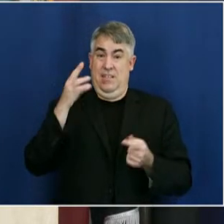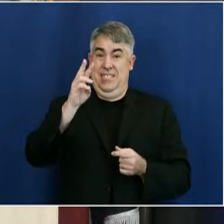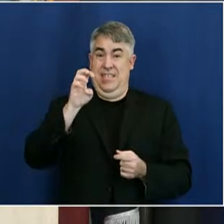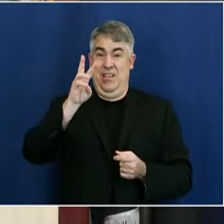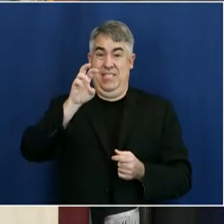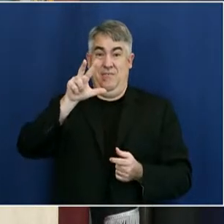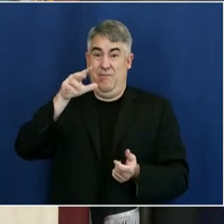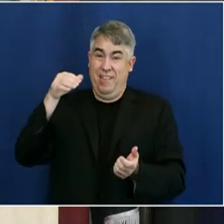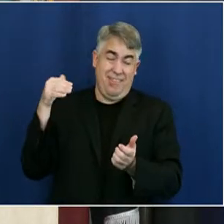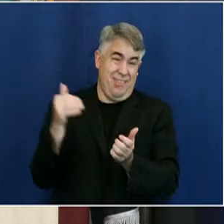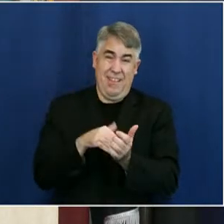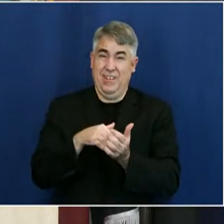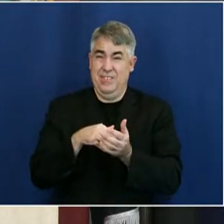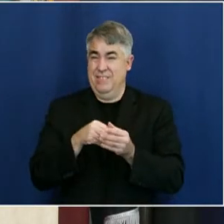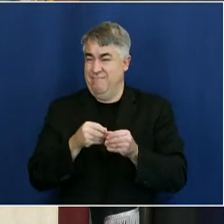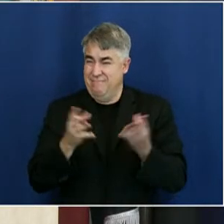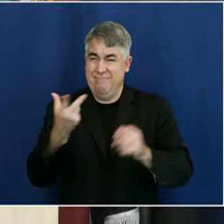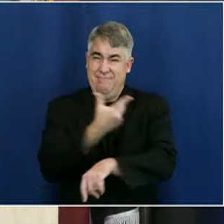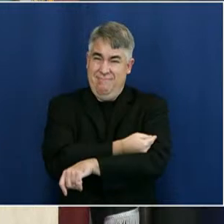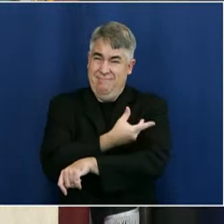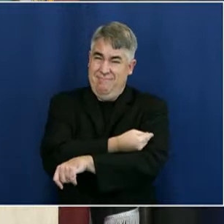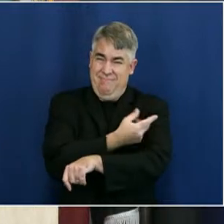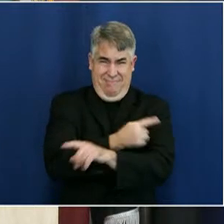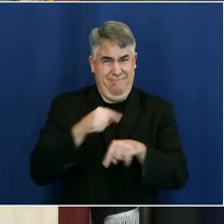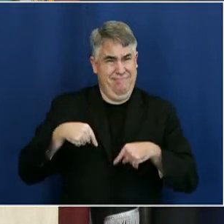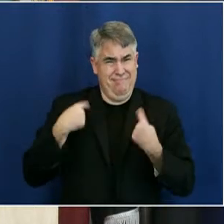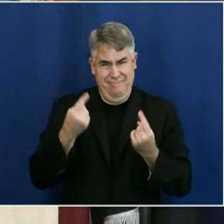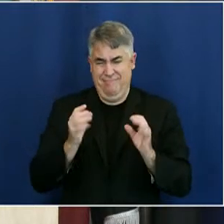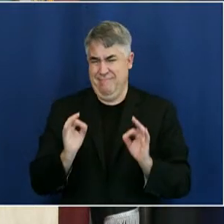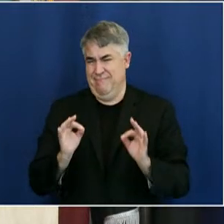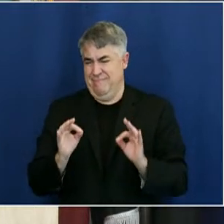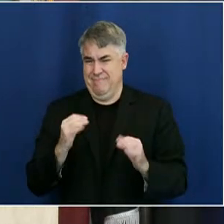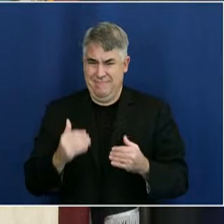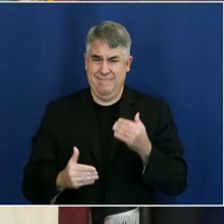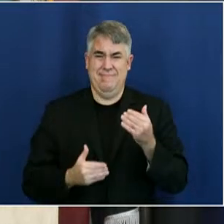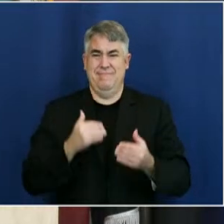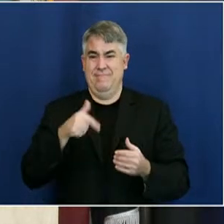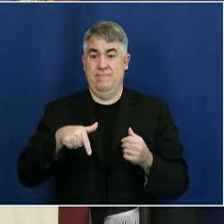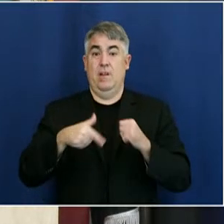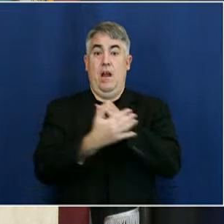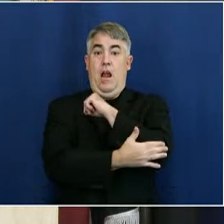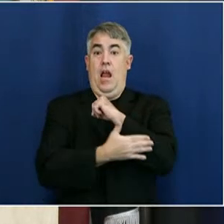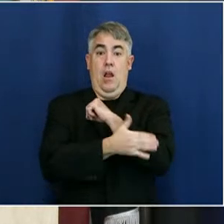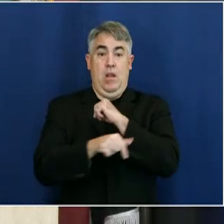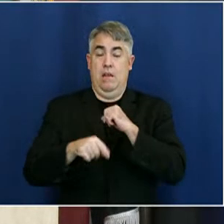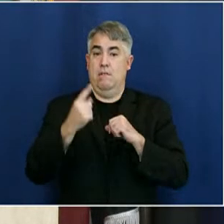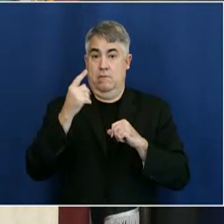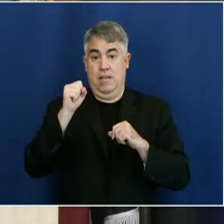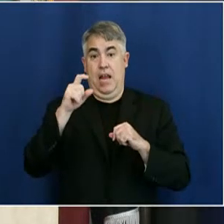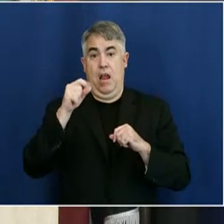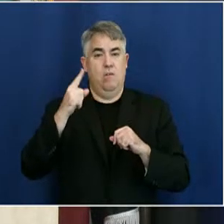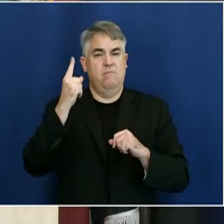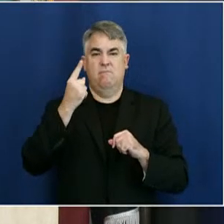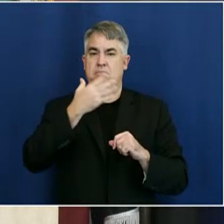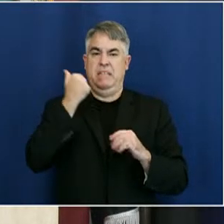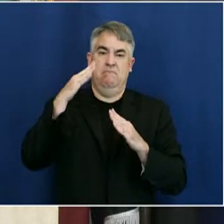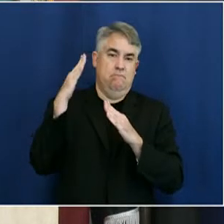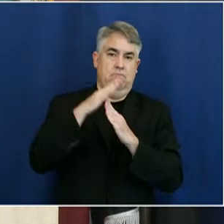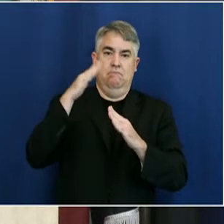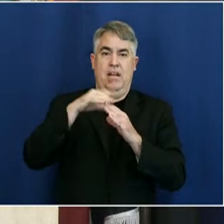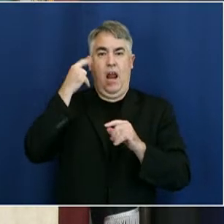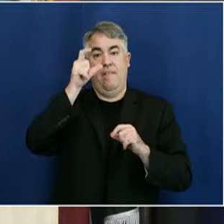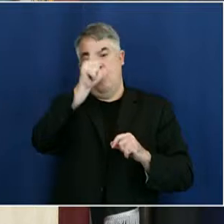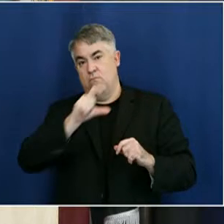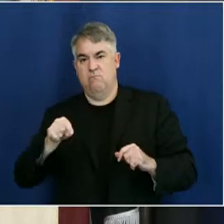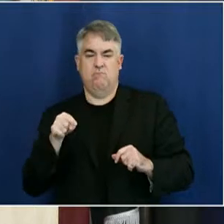663,000 vaccines. Again, this continues to put us at the top of counties in the state of California. But we know that the interruptions